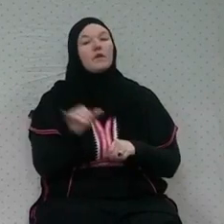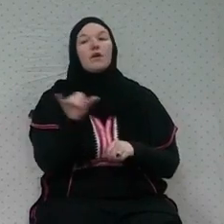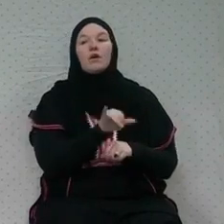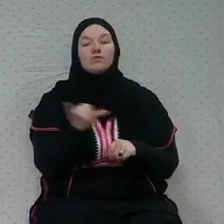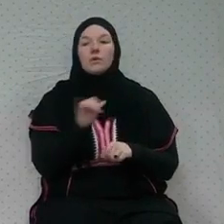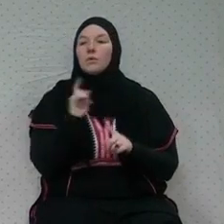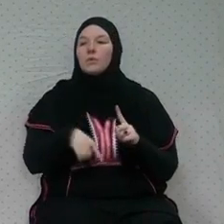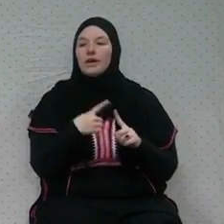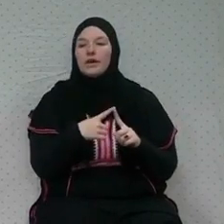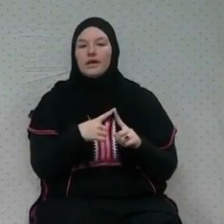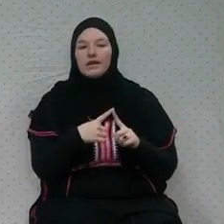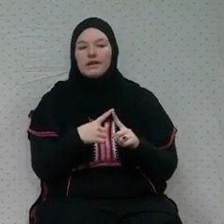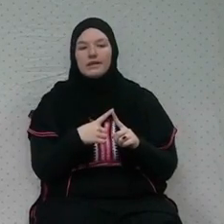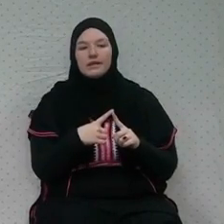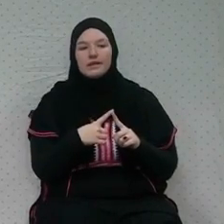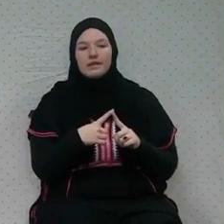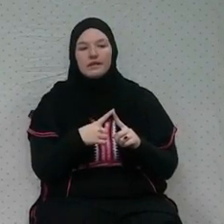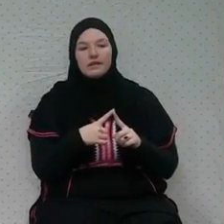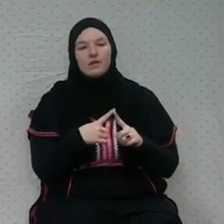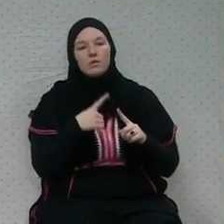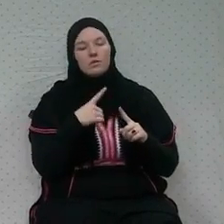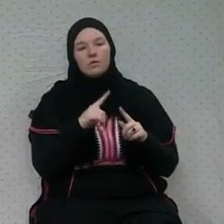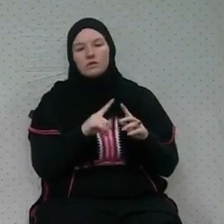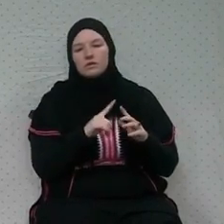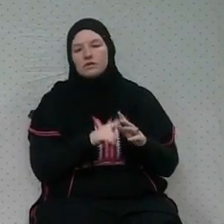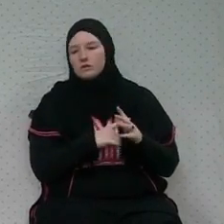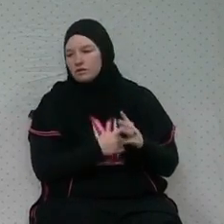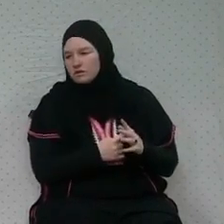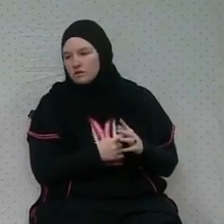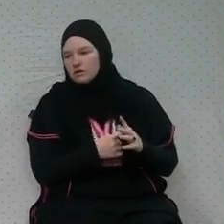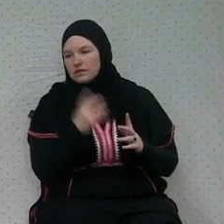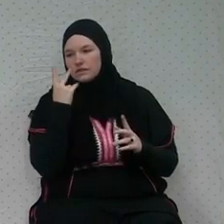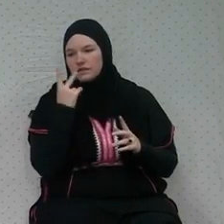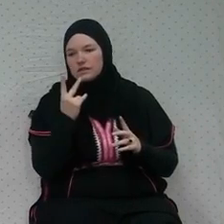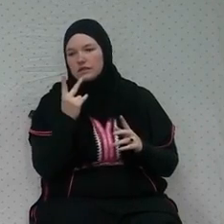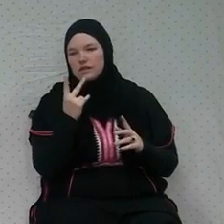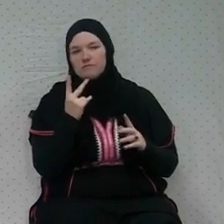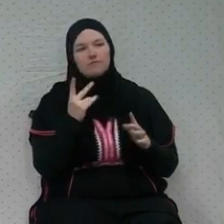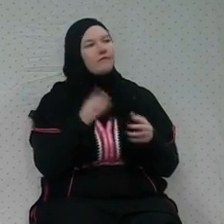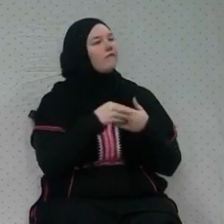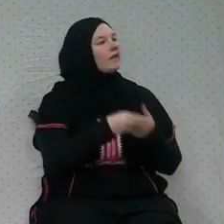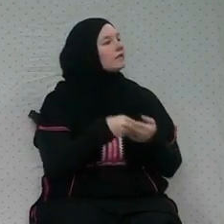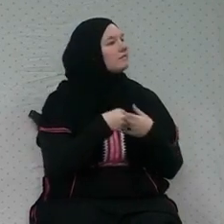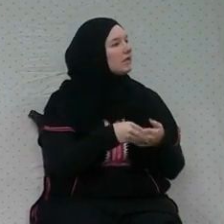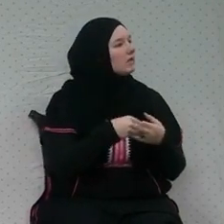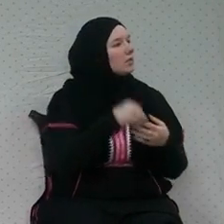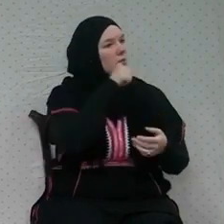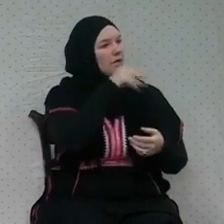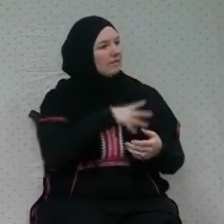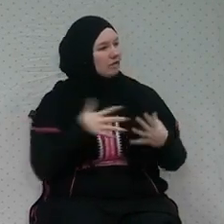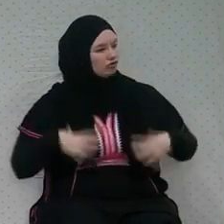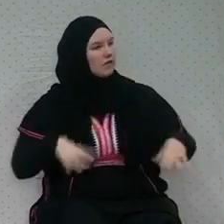to something that we started to see a lot of laxation in, is the women dress